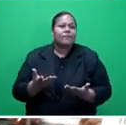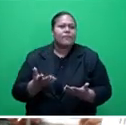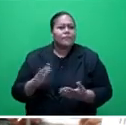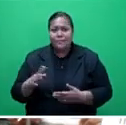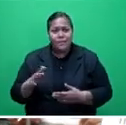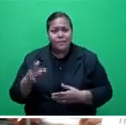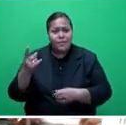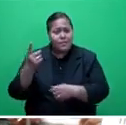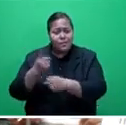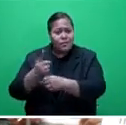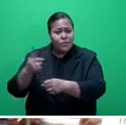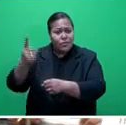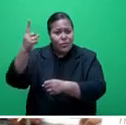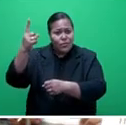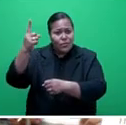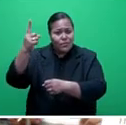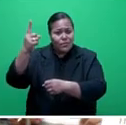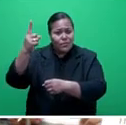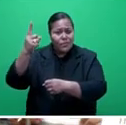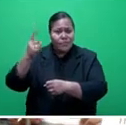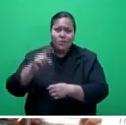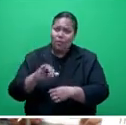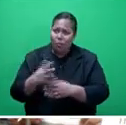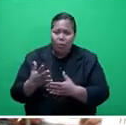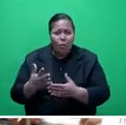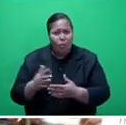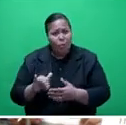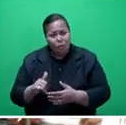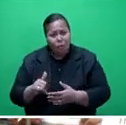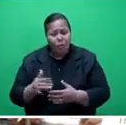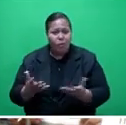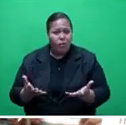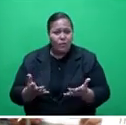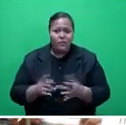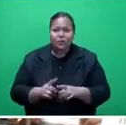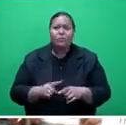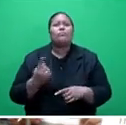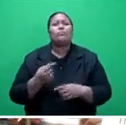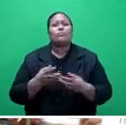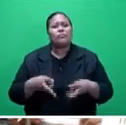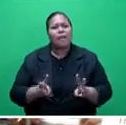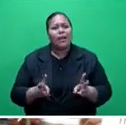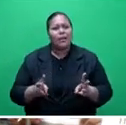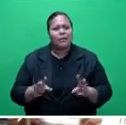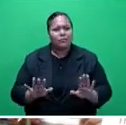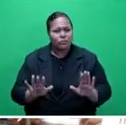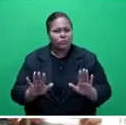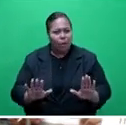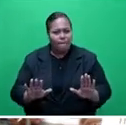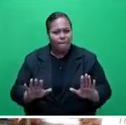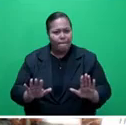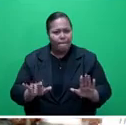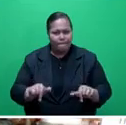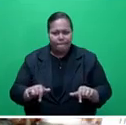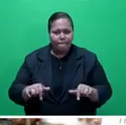God's or Bhagwan's or Allah's way or wish which has actually stopped this